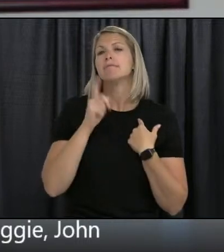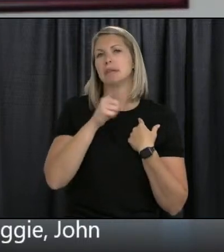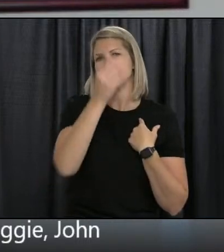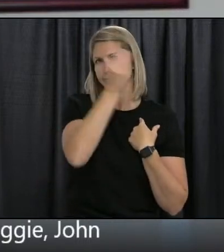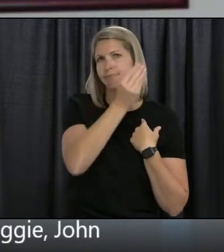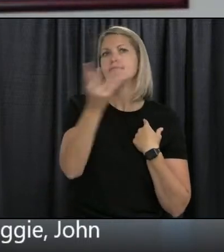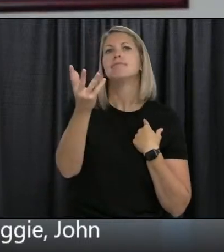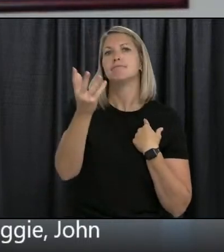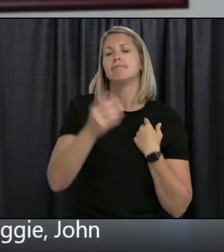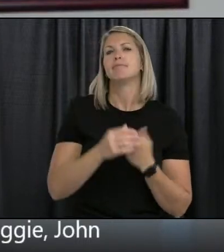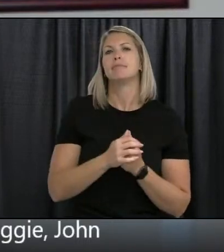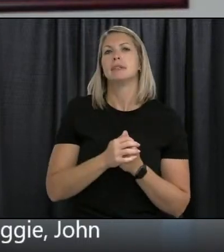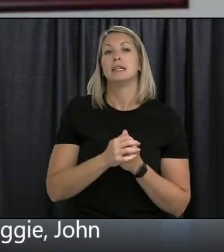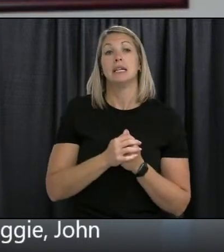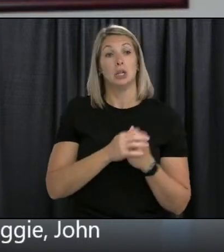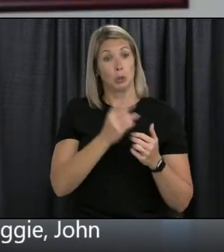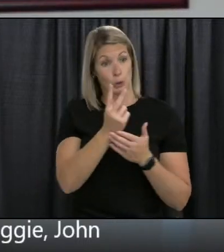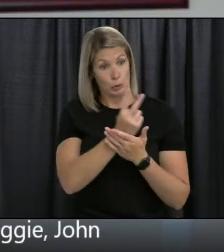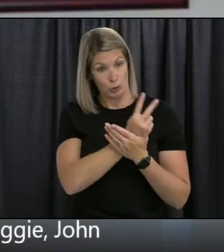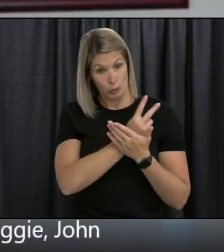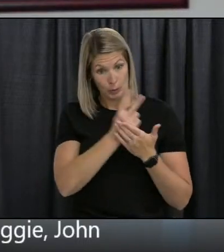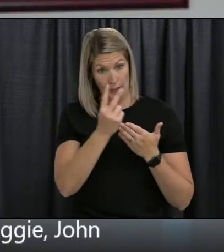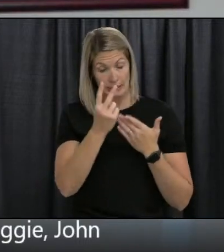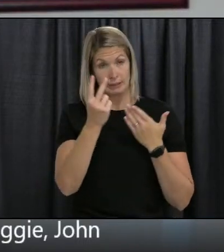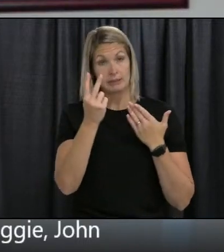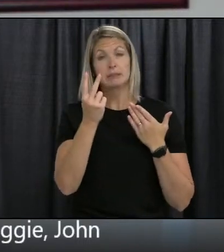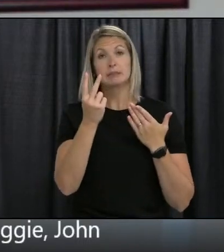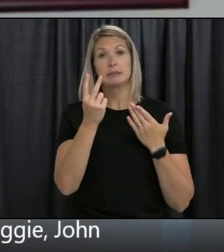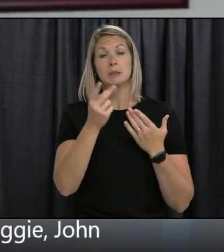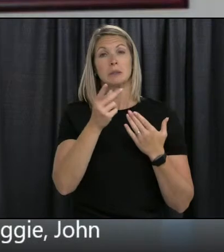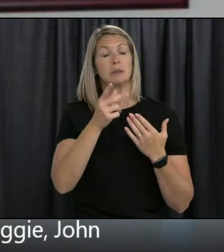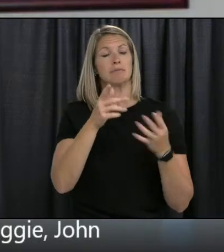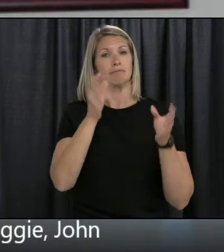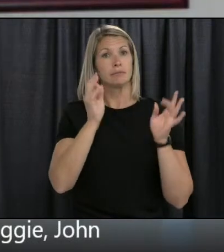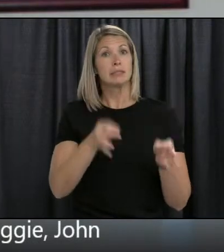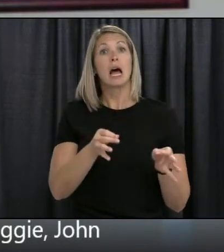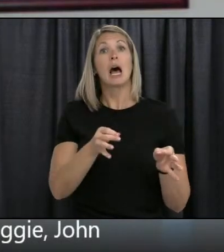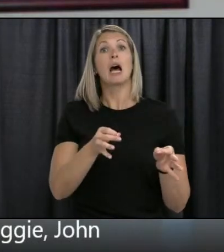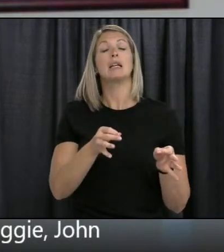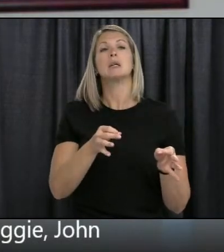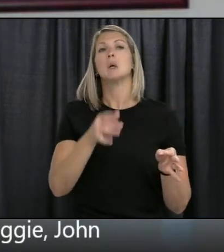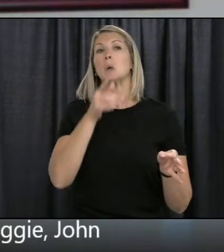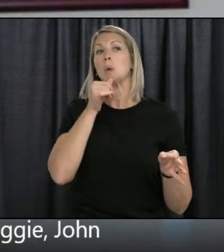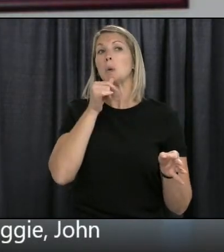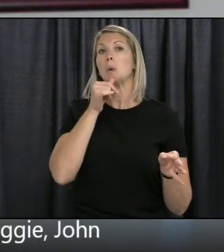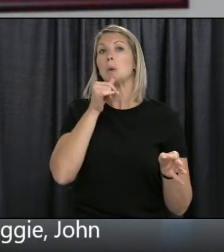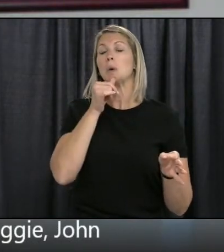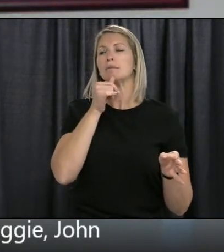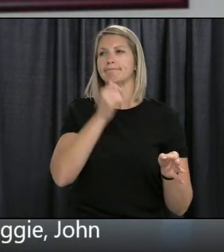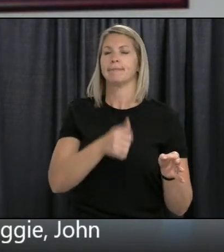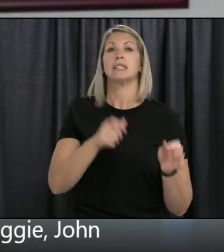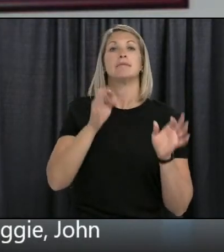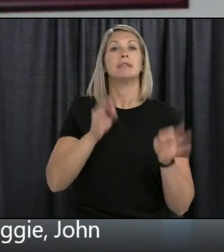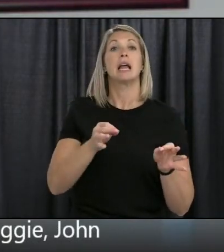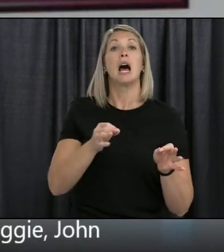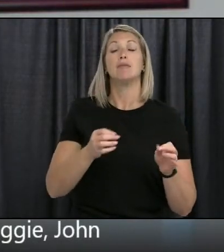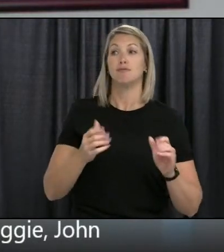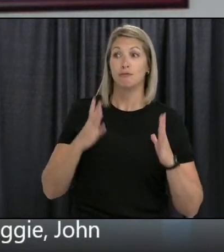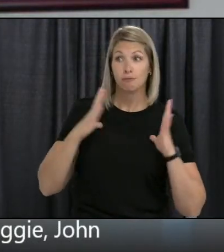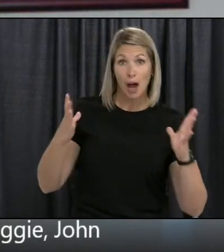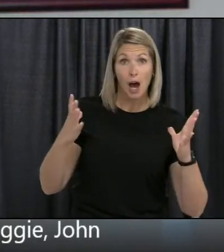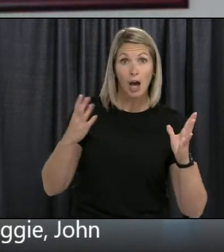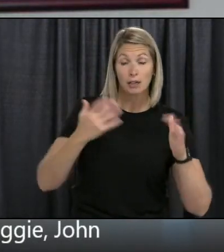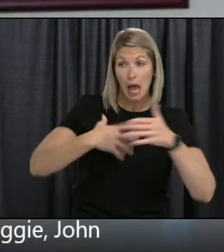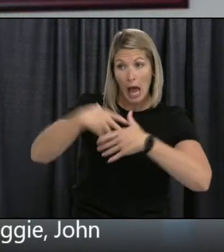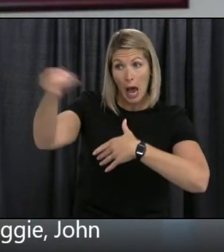this can wait till the end of isolation is actually a clinical decision, and we do not make that. That's made by the clinician whose care